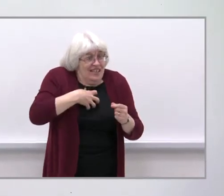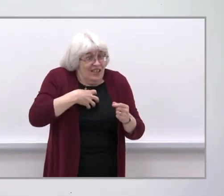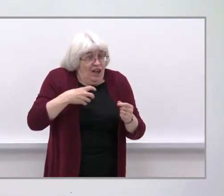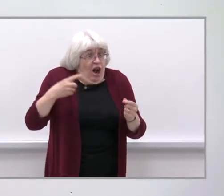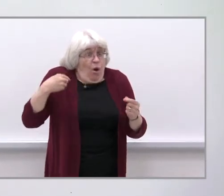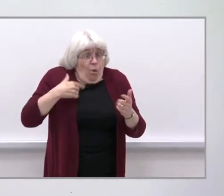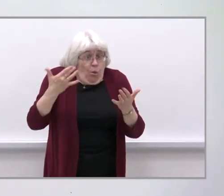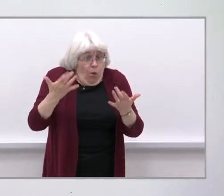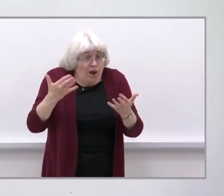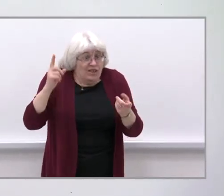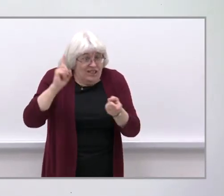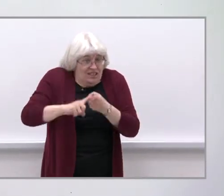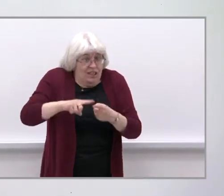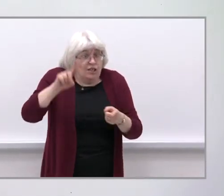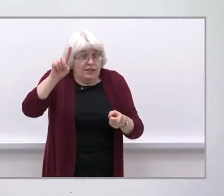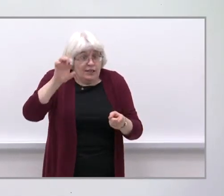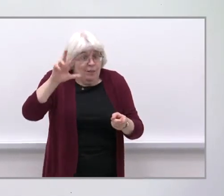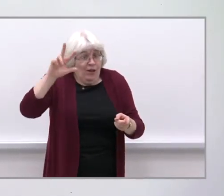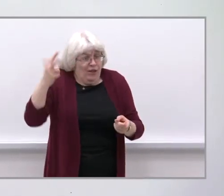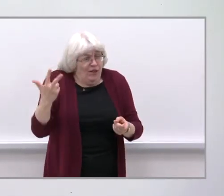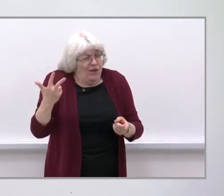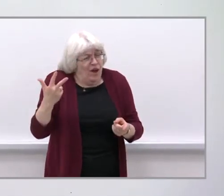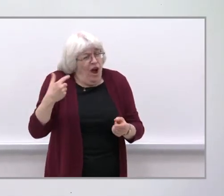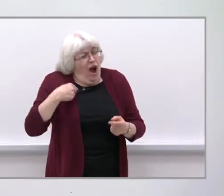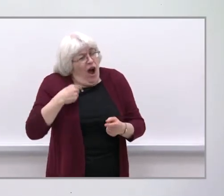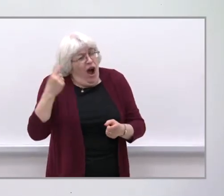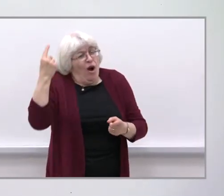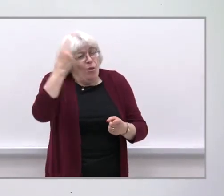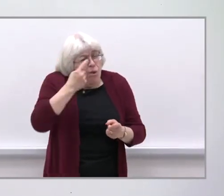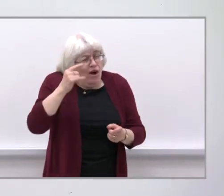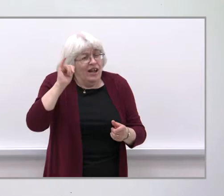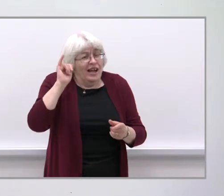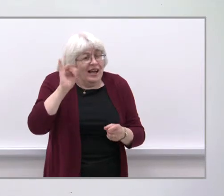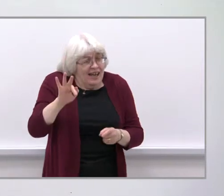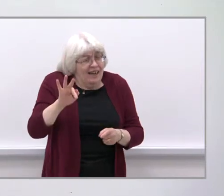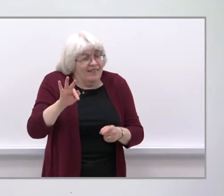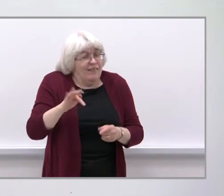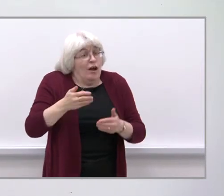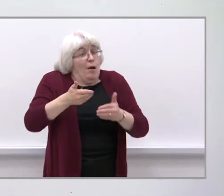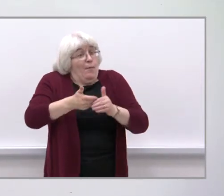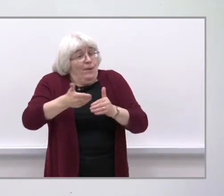if we have any complaints, should we not hold them till we have the December 3rd meeting?